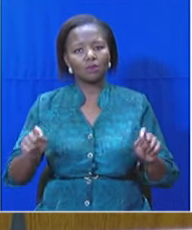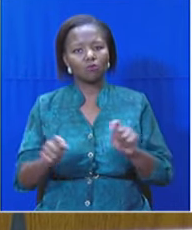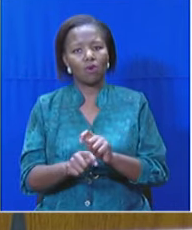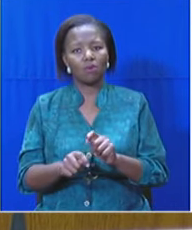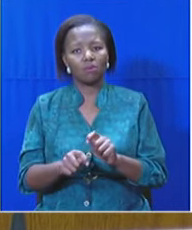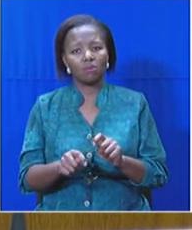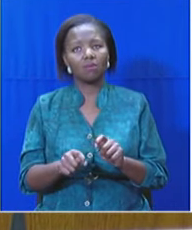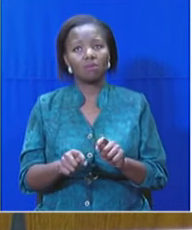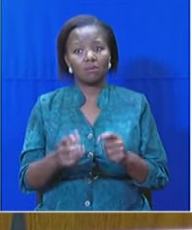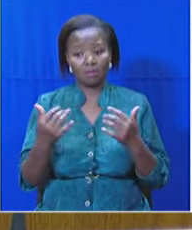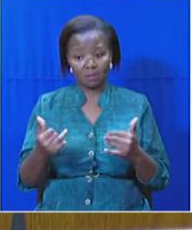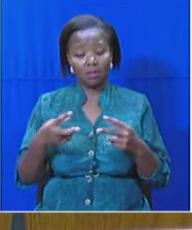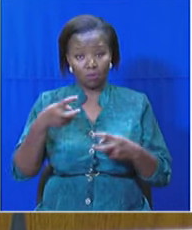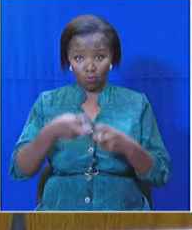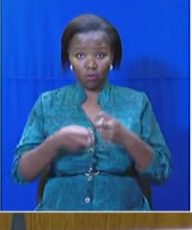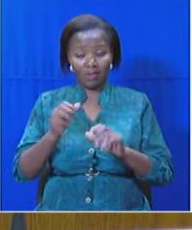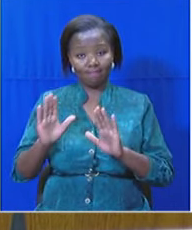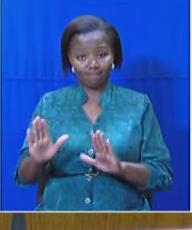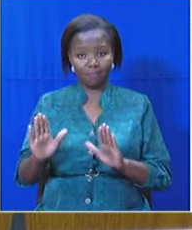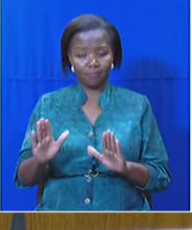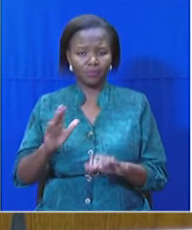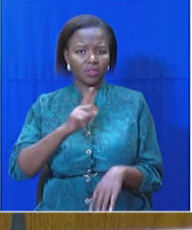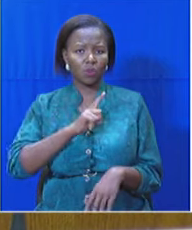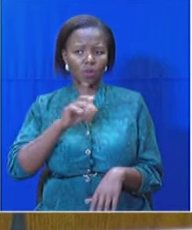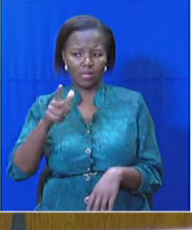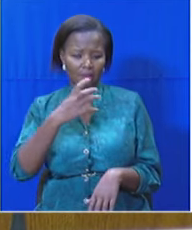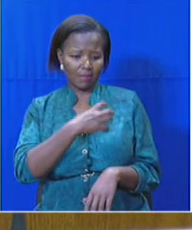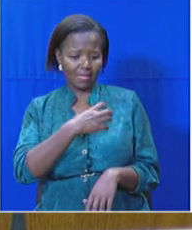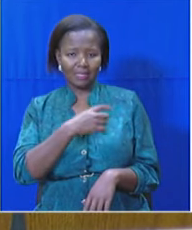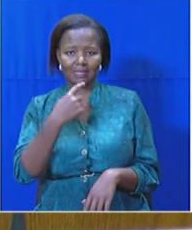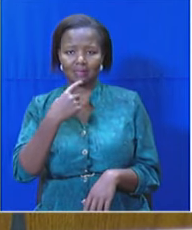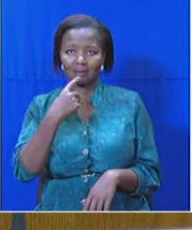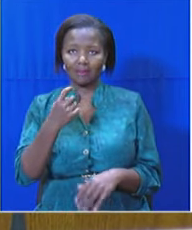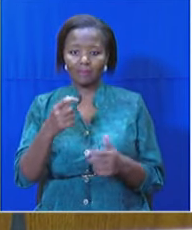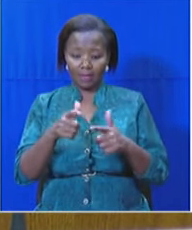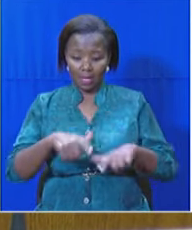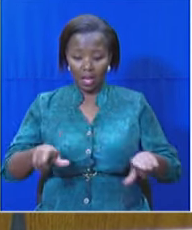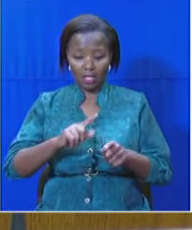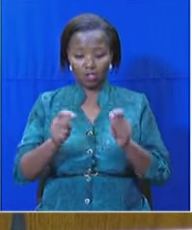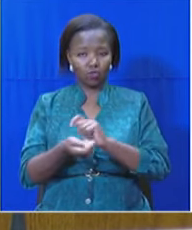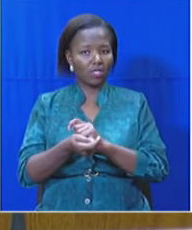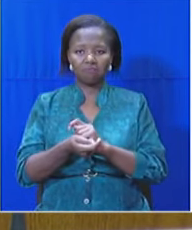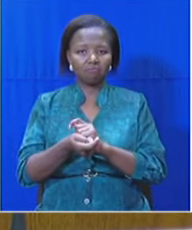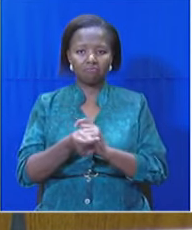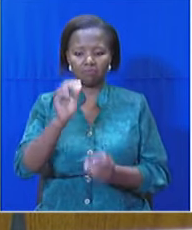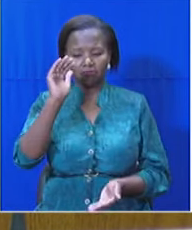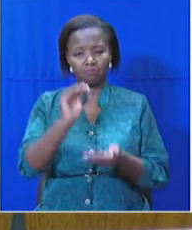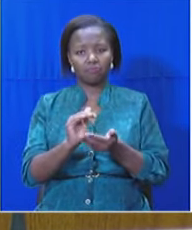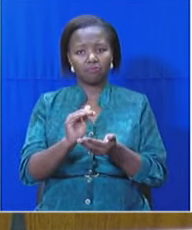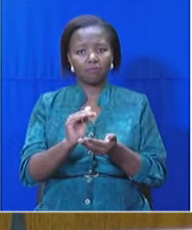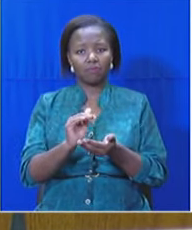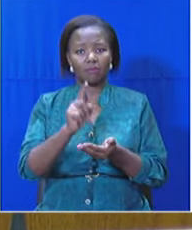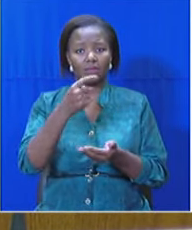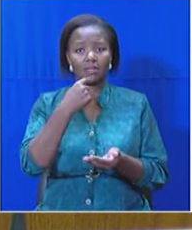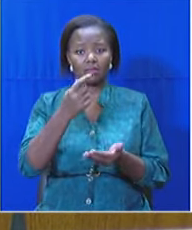the NTB Deputy Minister, is that you don't put enough money towards land reform. You tell communities that they must put